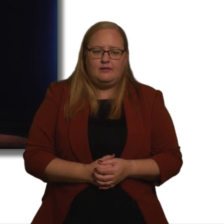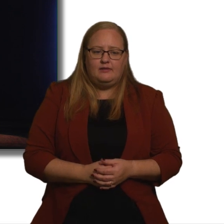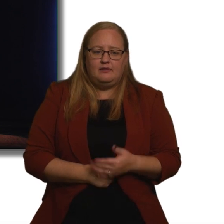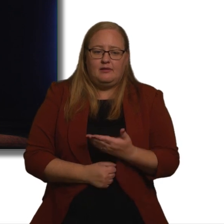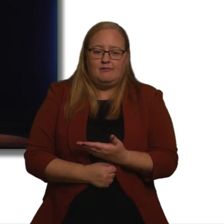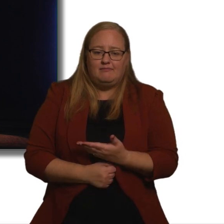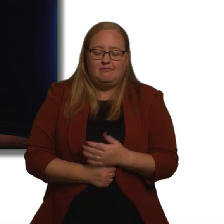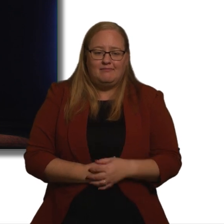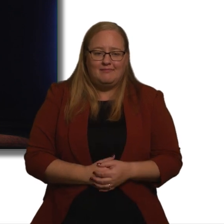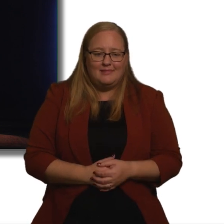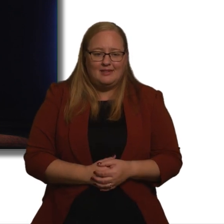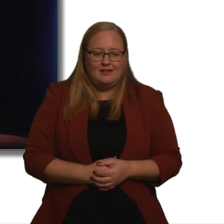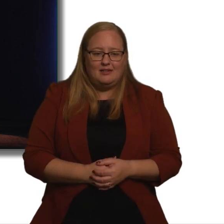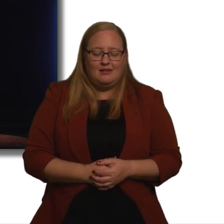add.